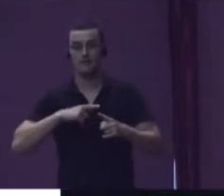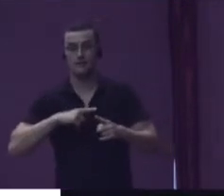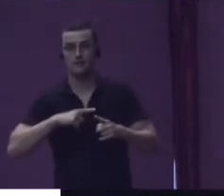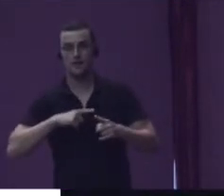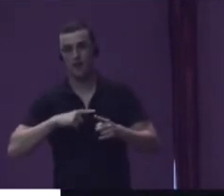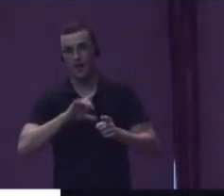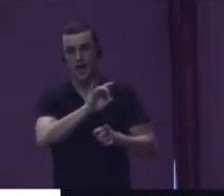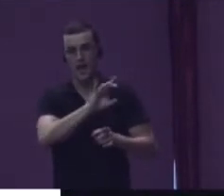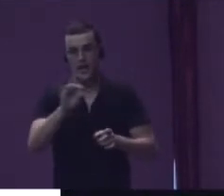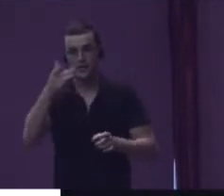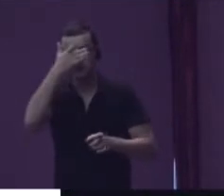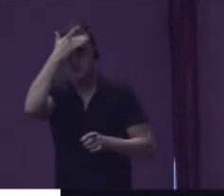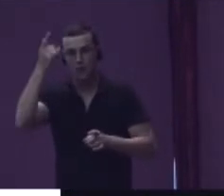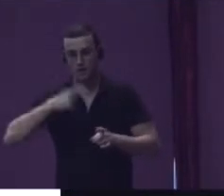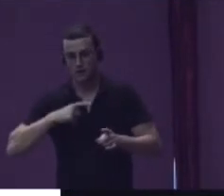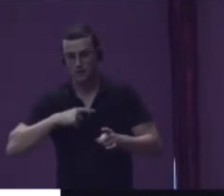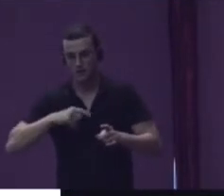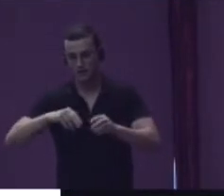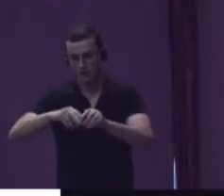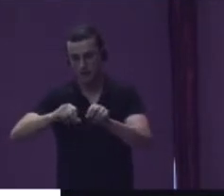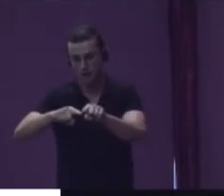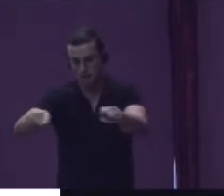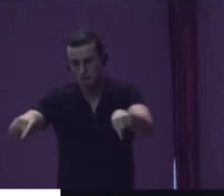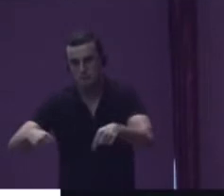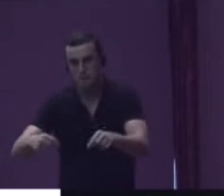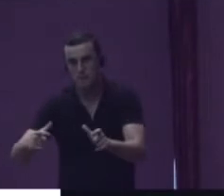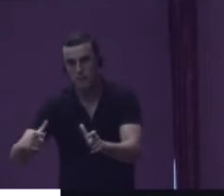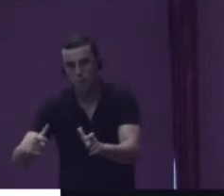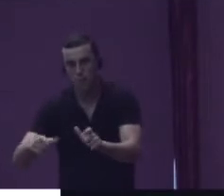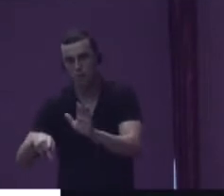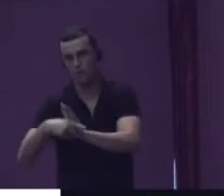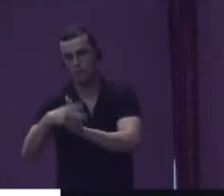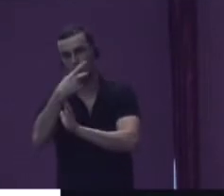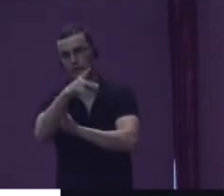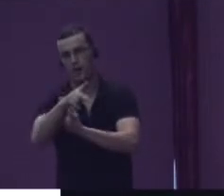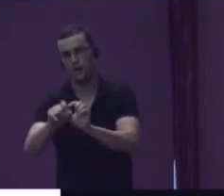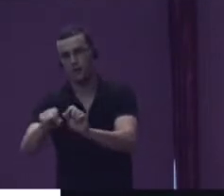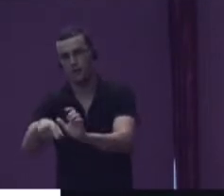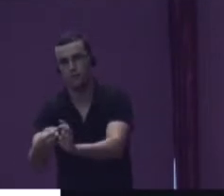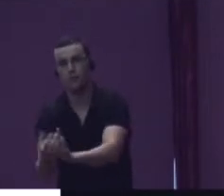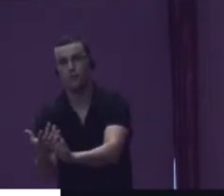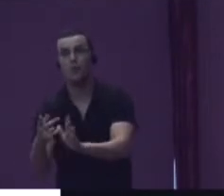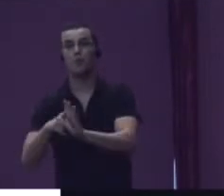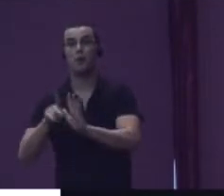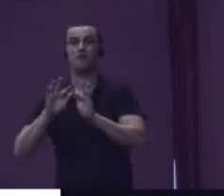Here's a woman picking coffee, and you can see the traditional way of carrying the infant.